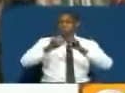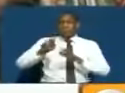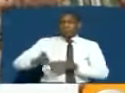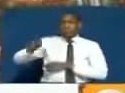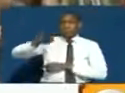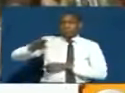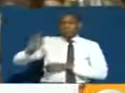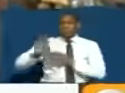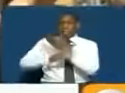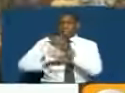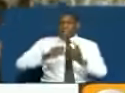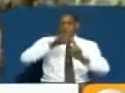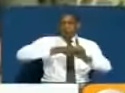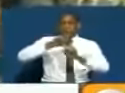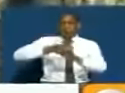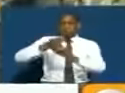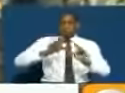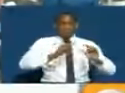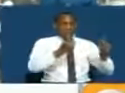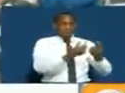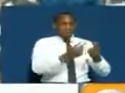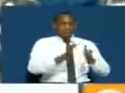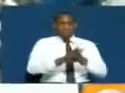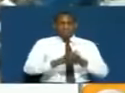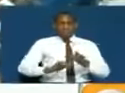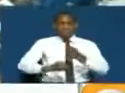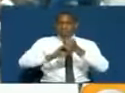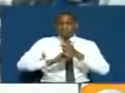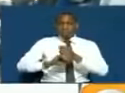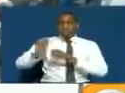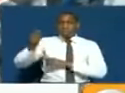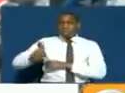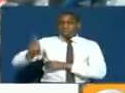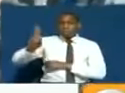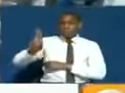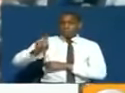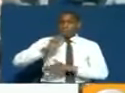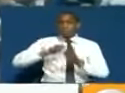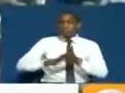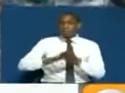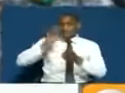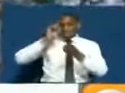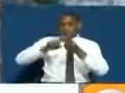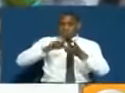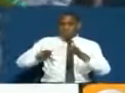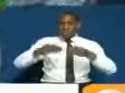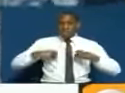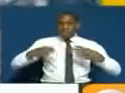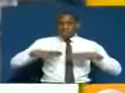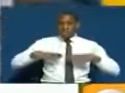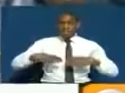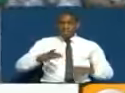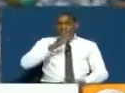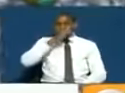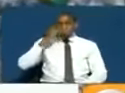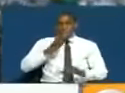the northern part of the country to popularize the grouping and its support for President Uhuru Kenyatta, stating that his mission will allow the people from arid